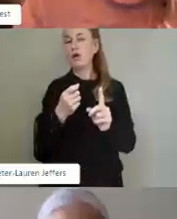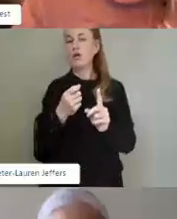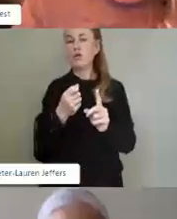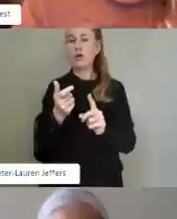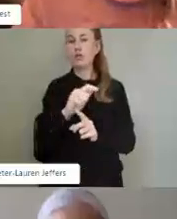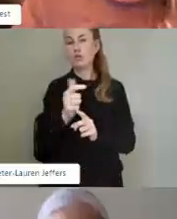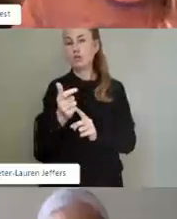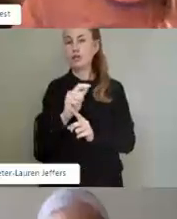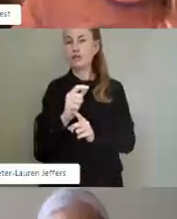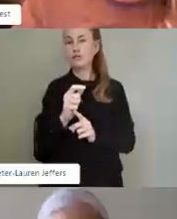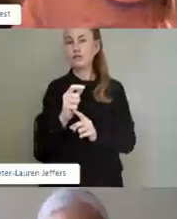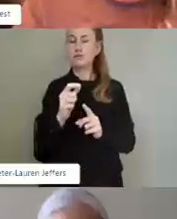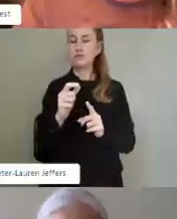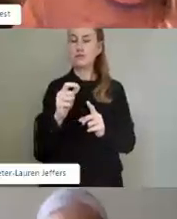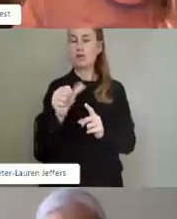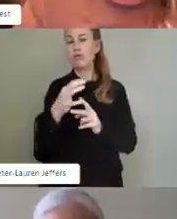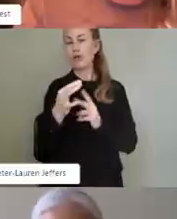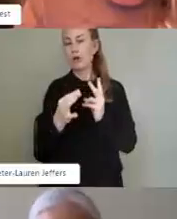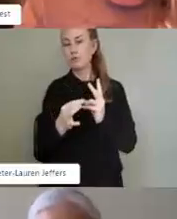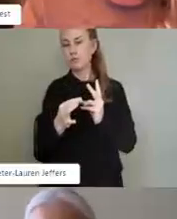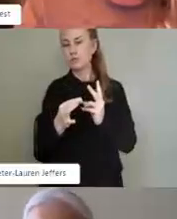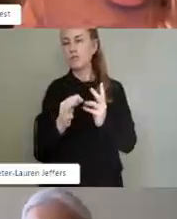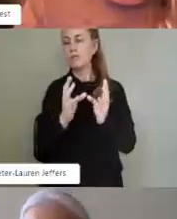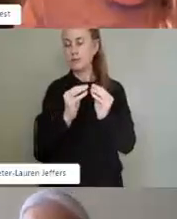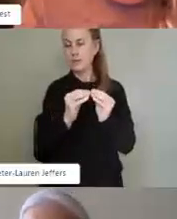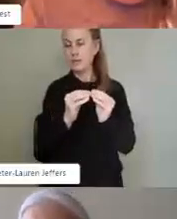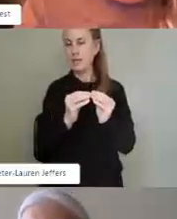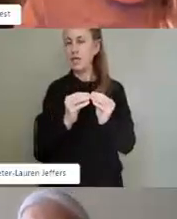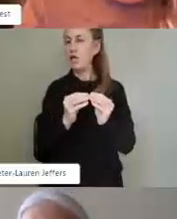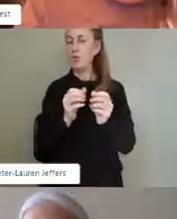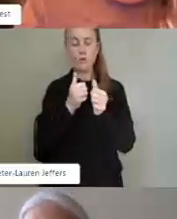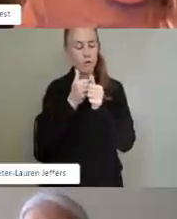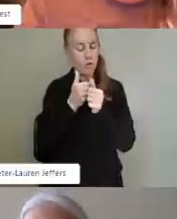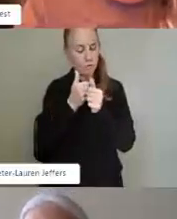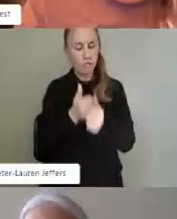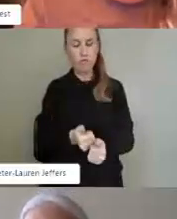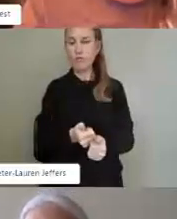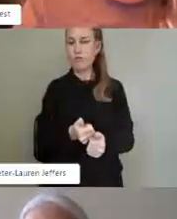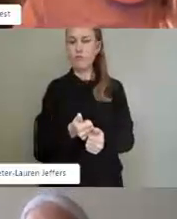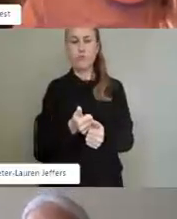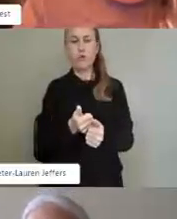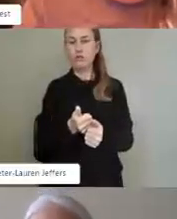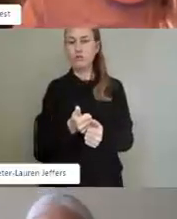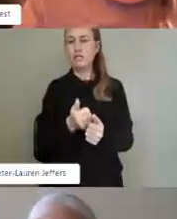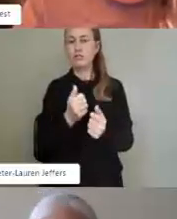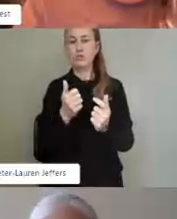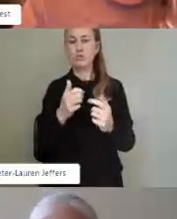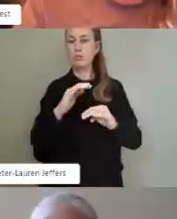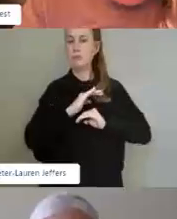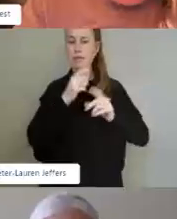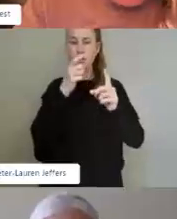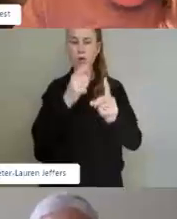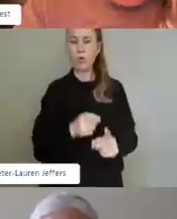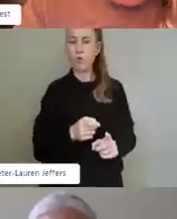all on track to meet our goals at this point for the dashboard and for the dates in